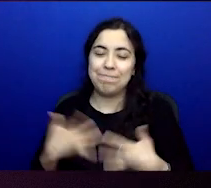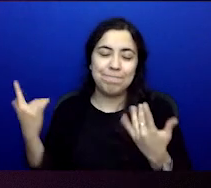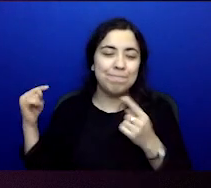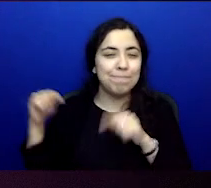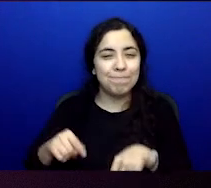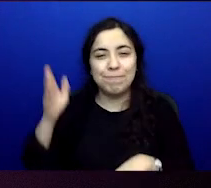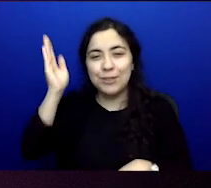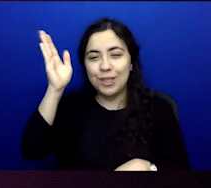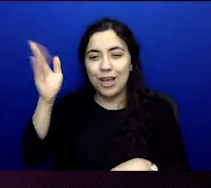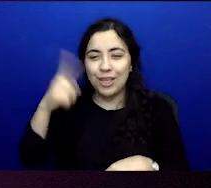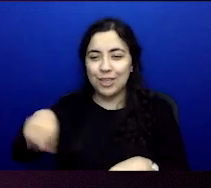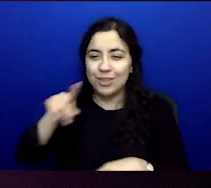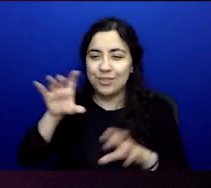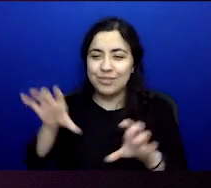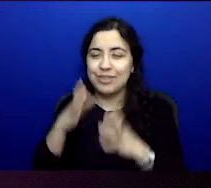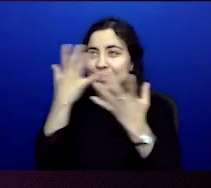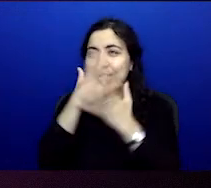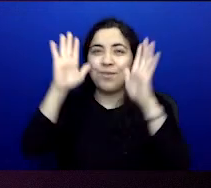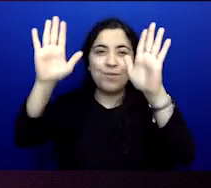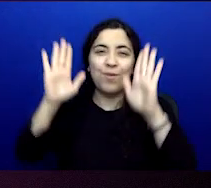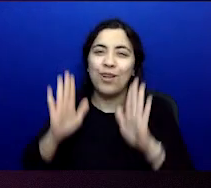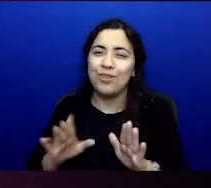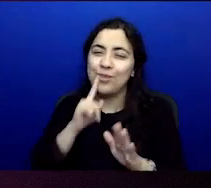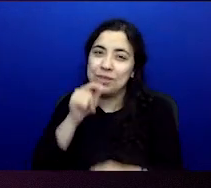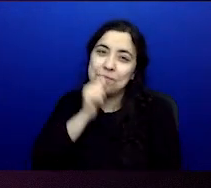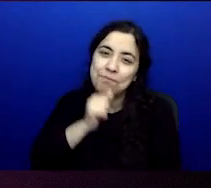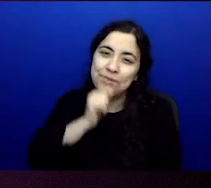and you all have been really wonderful and